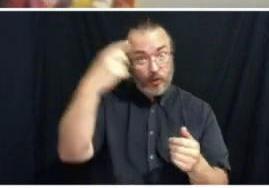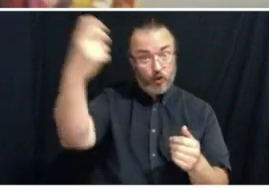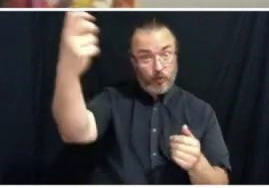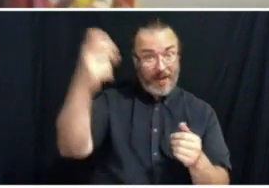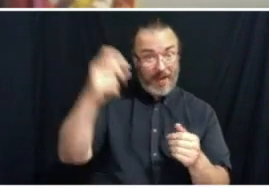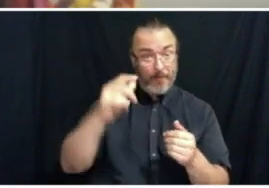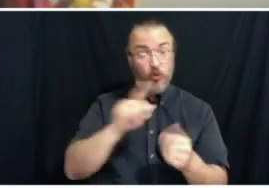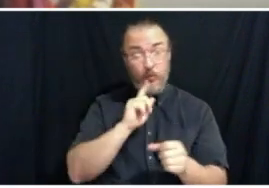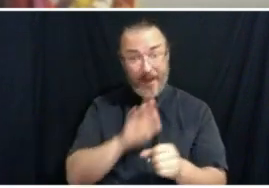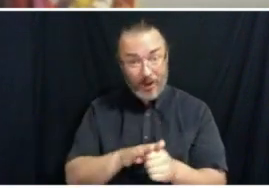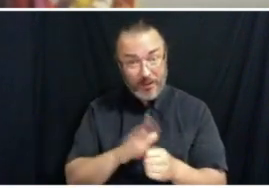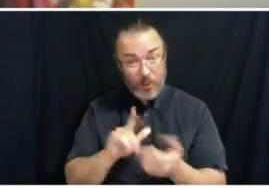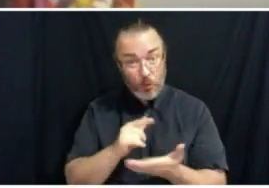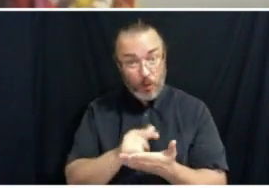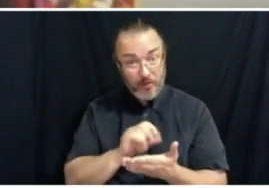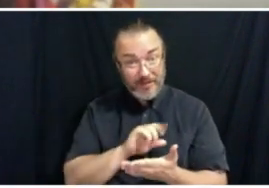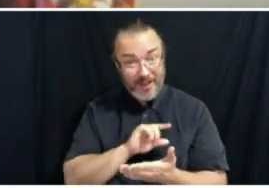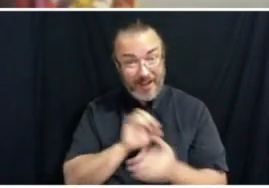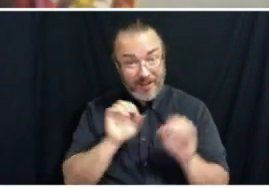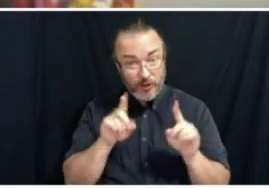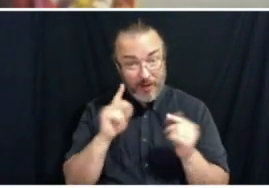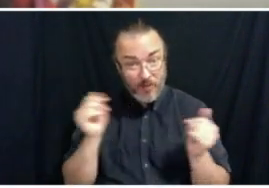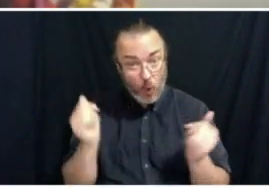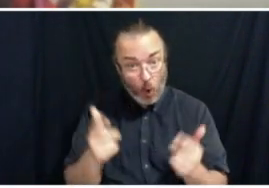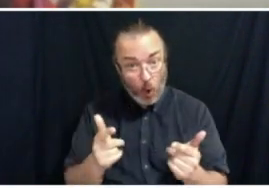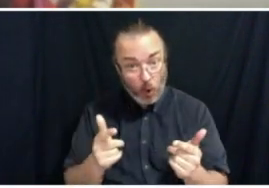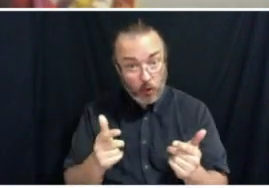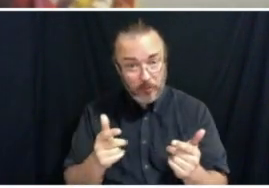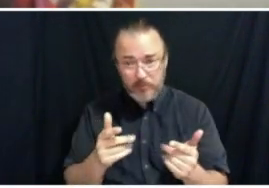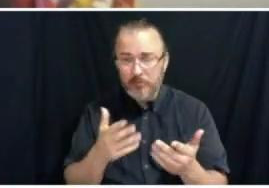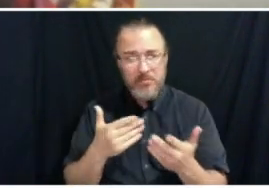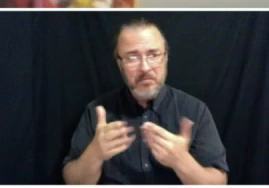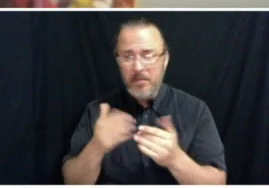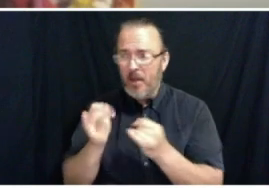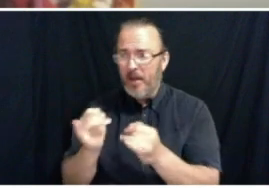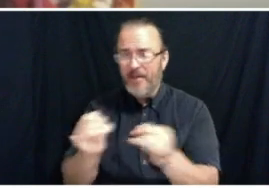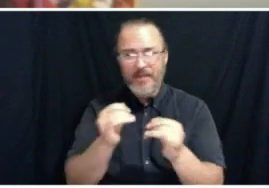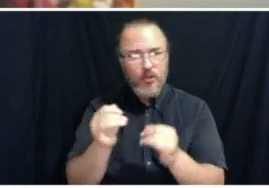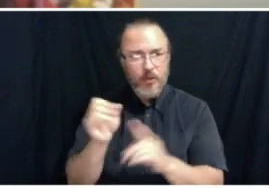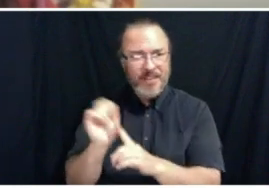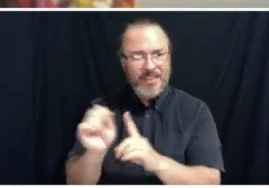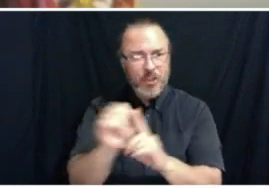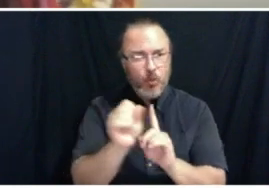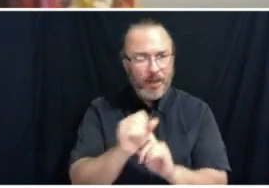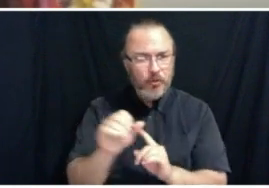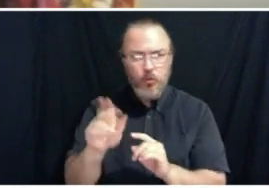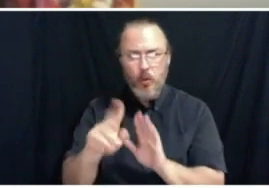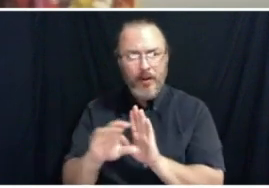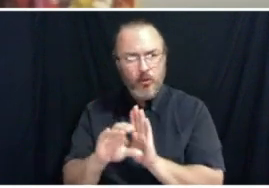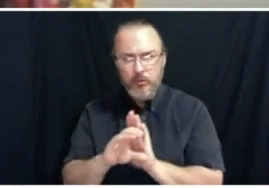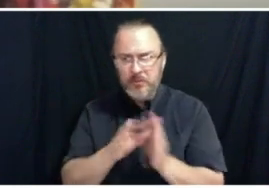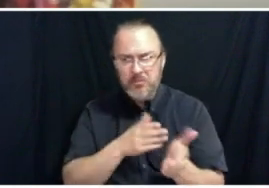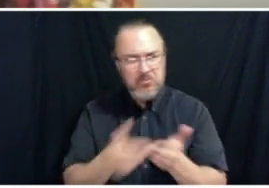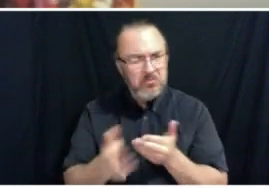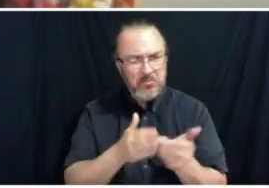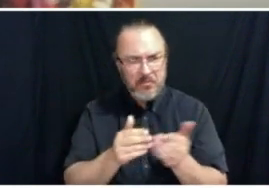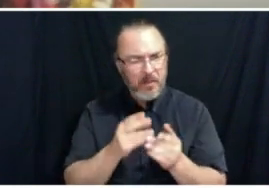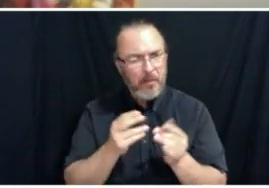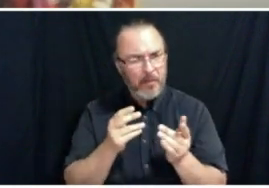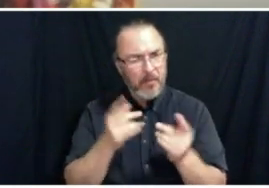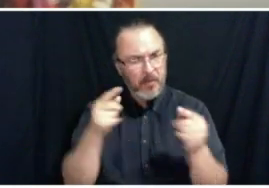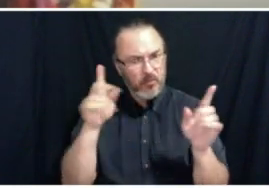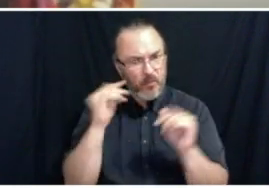all, independently of each person's specific conditions and characteristics. In accordance with this, National Ministry